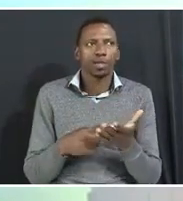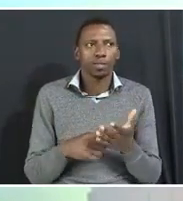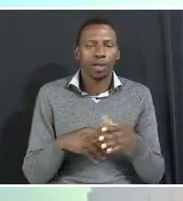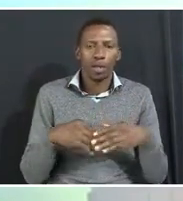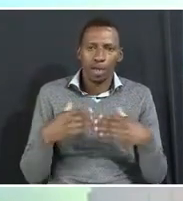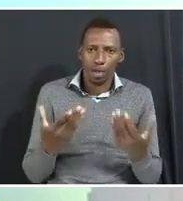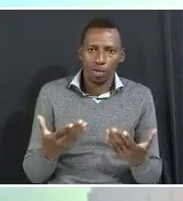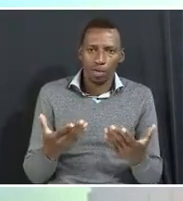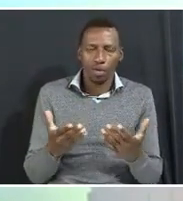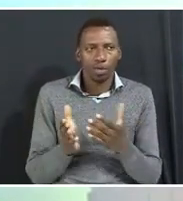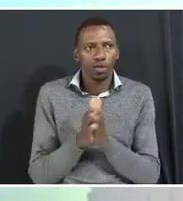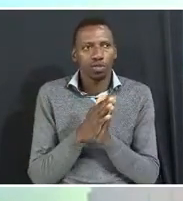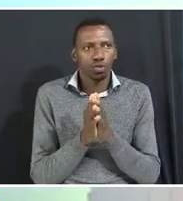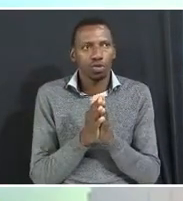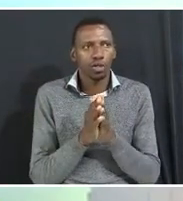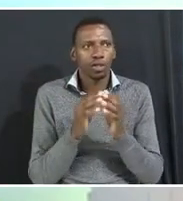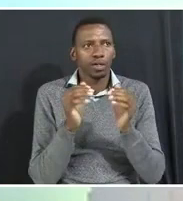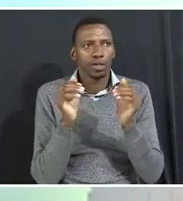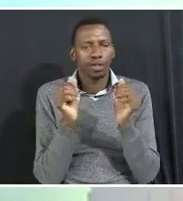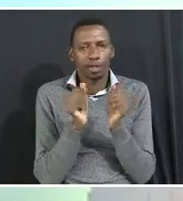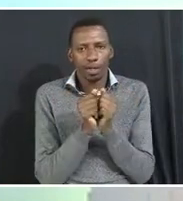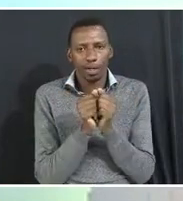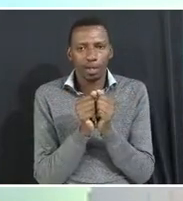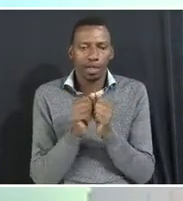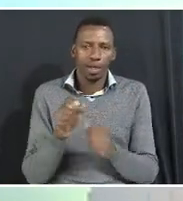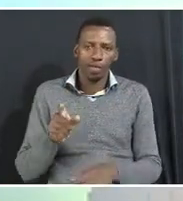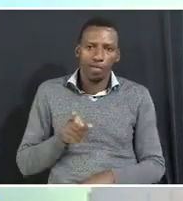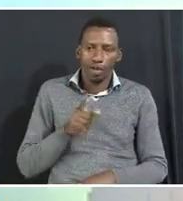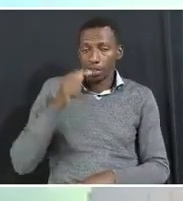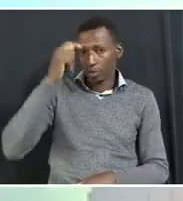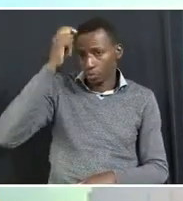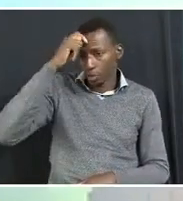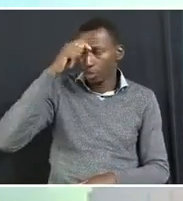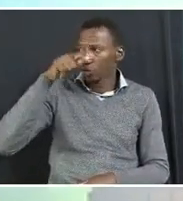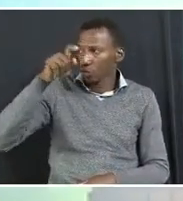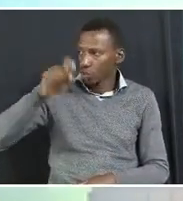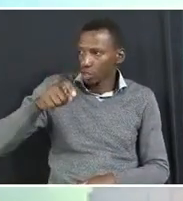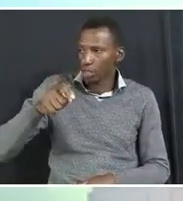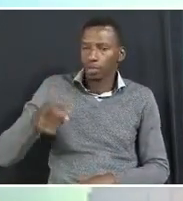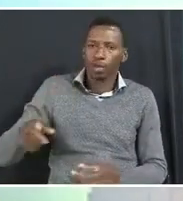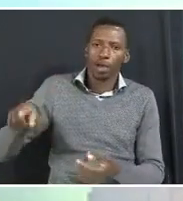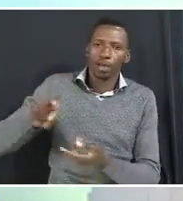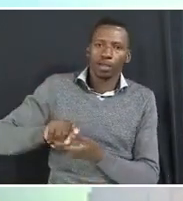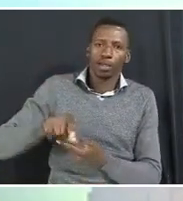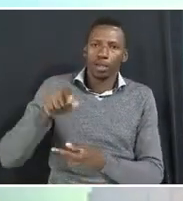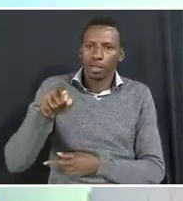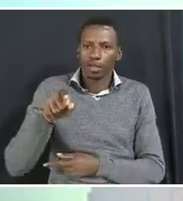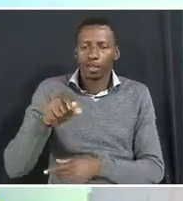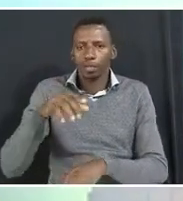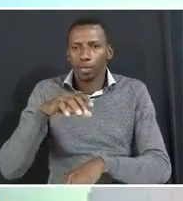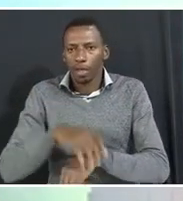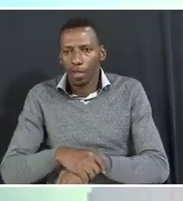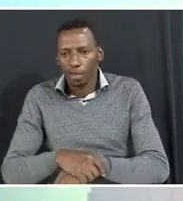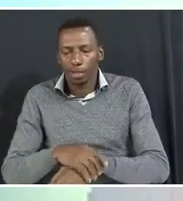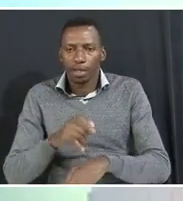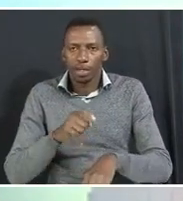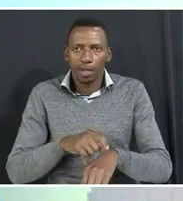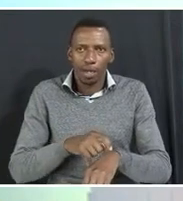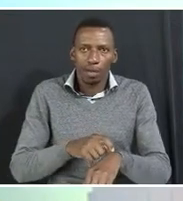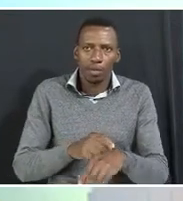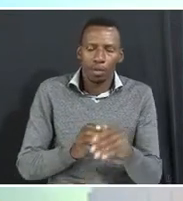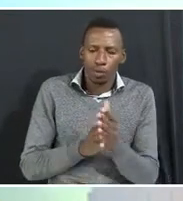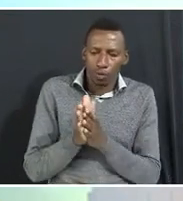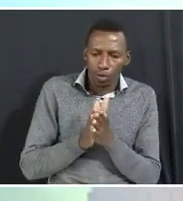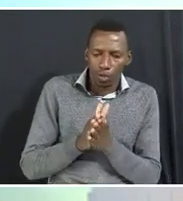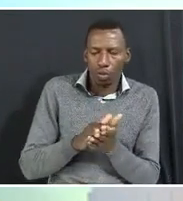10 virgins, or the wise virgins, that you need an extra, and that extra does not come during high moments. The